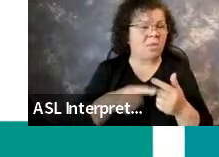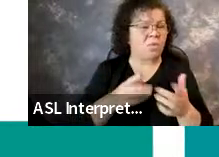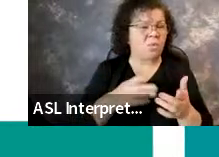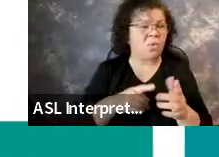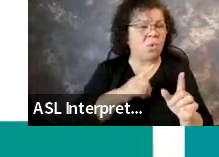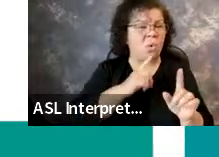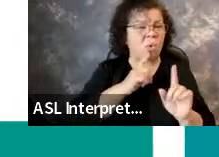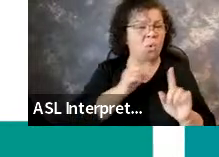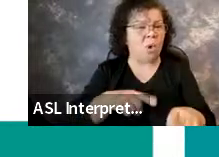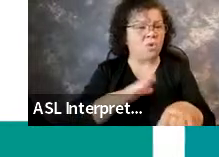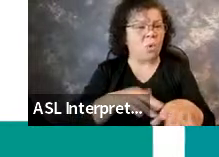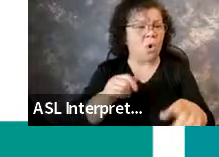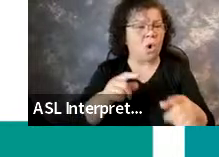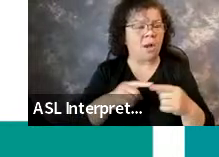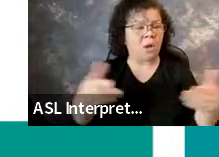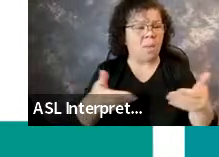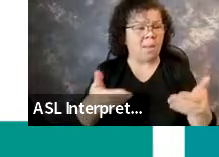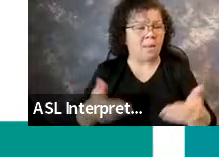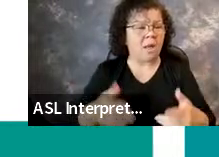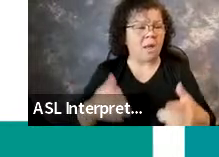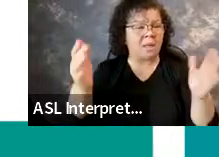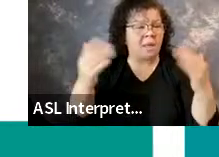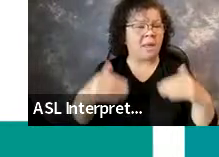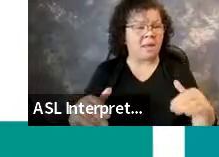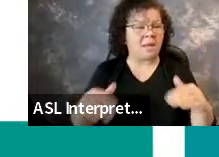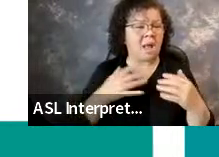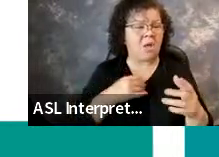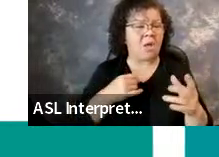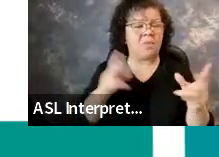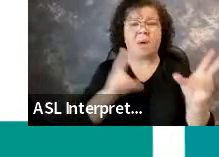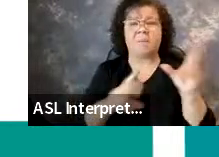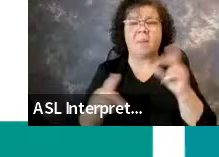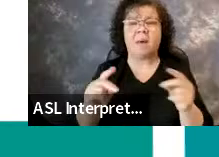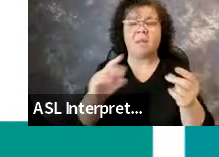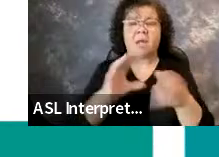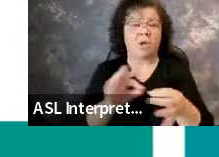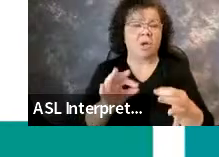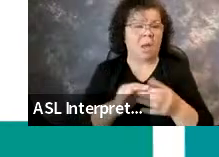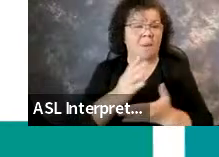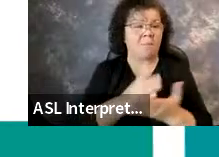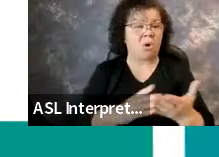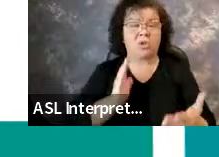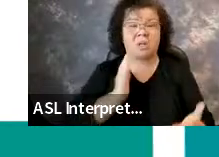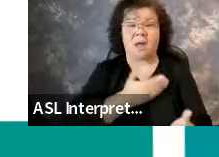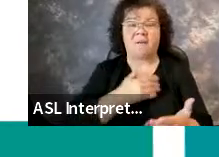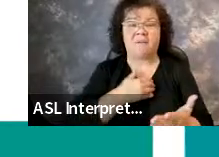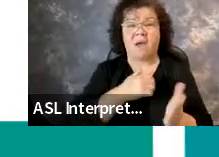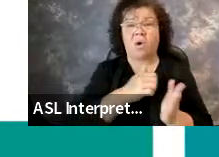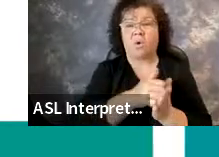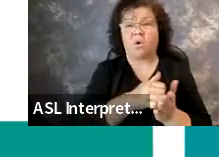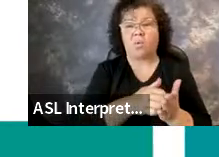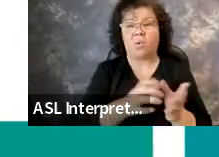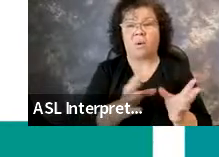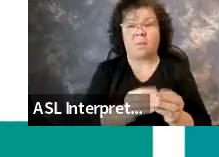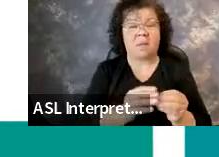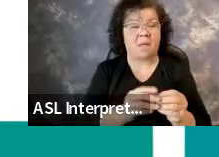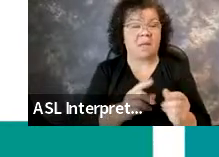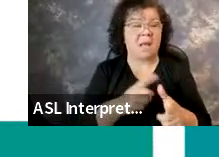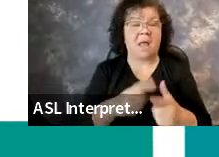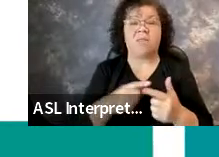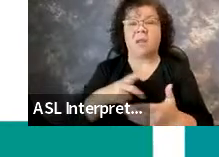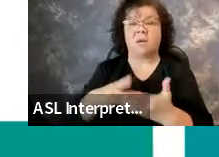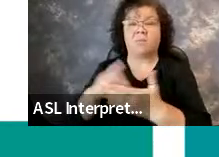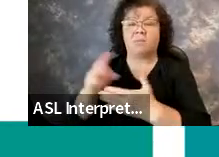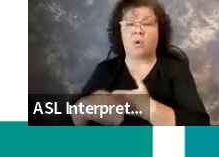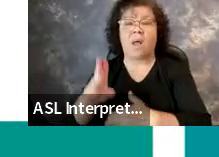and outcomes. We're now gonna move into the public comment portion of our agenda. And then followed by that, we'll have a program update from